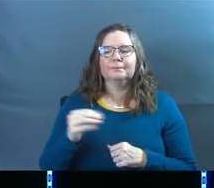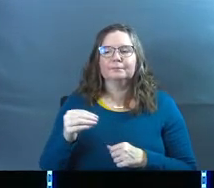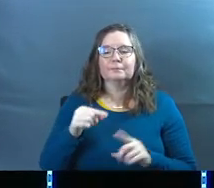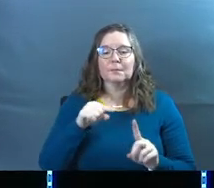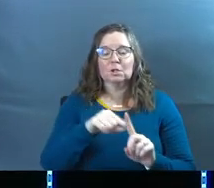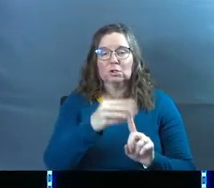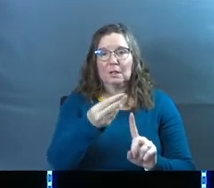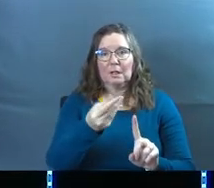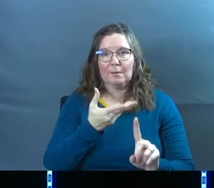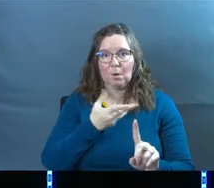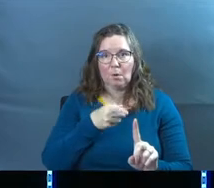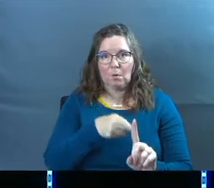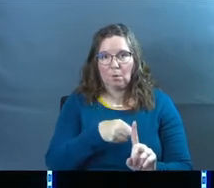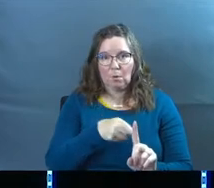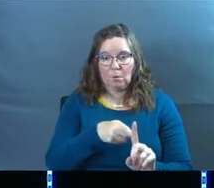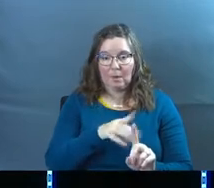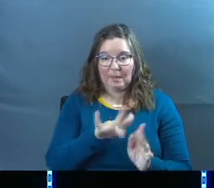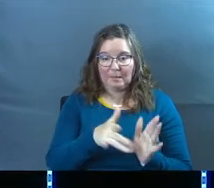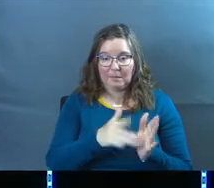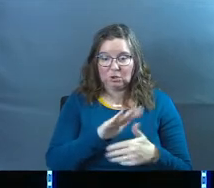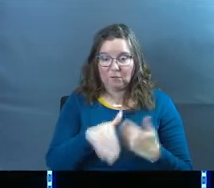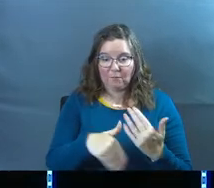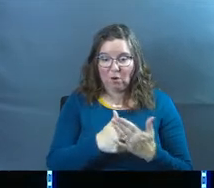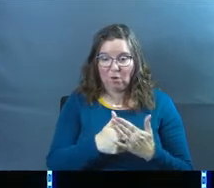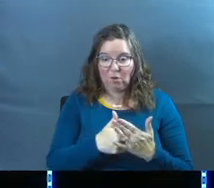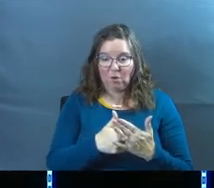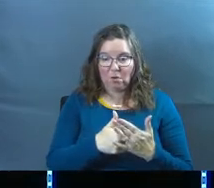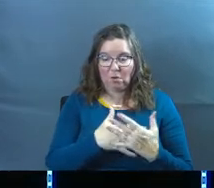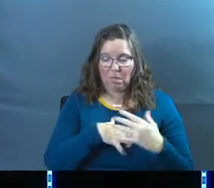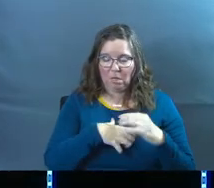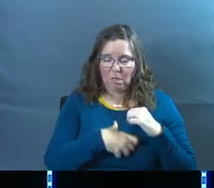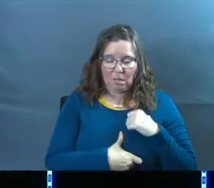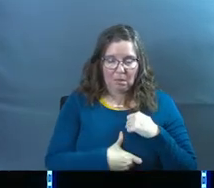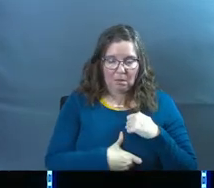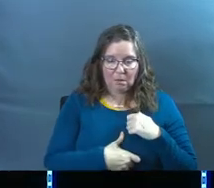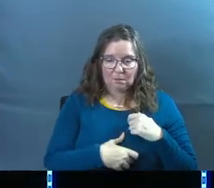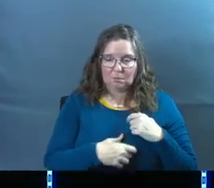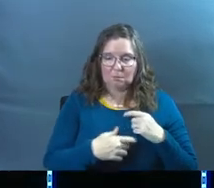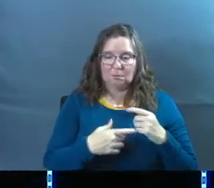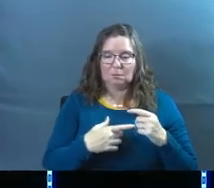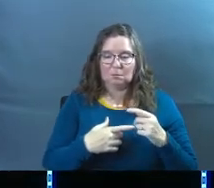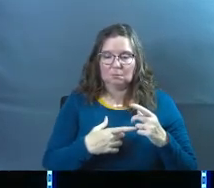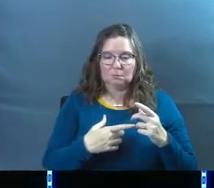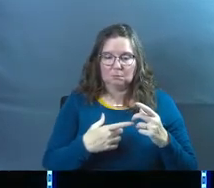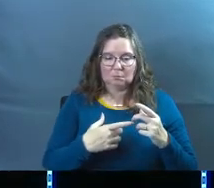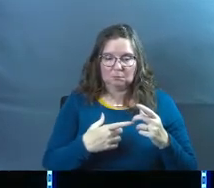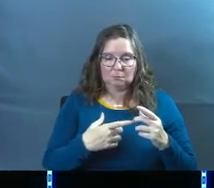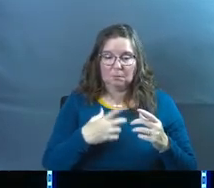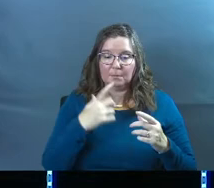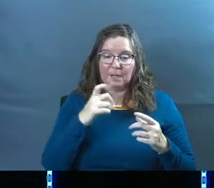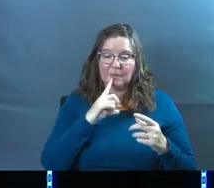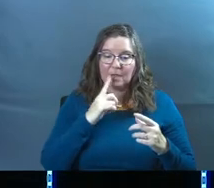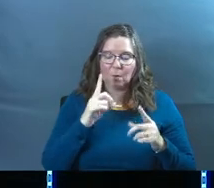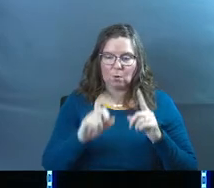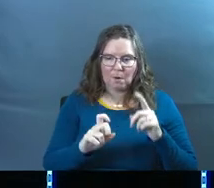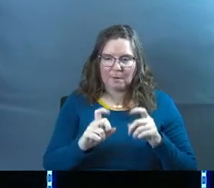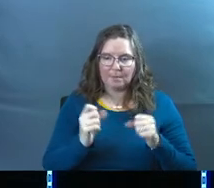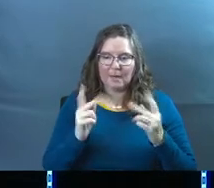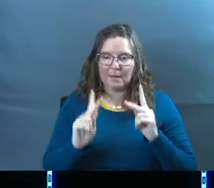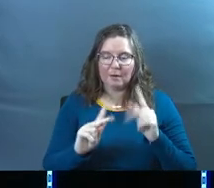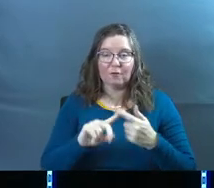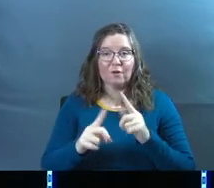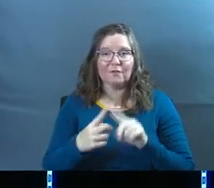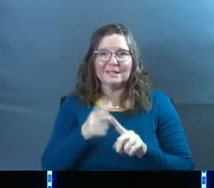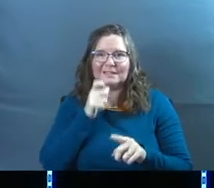And she let me know that in the midst of all of that, there were questions about it and things like that. And because there were questions about it, many of